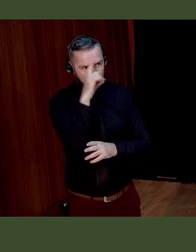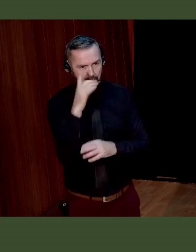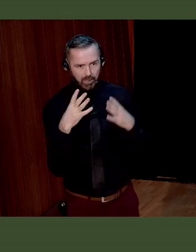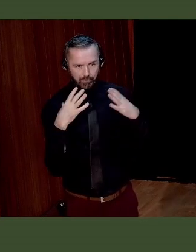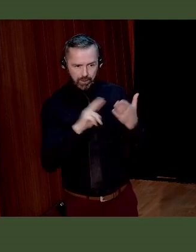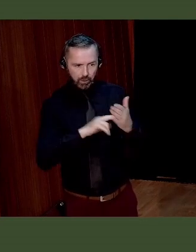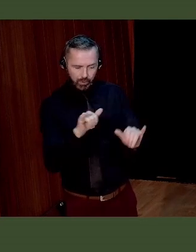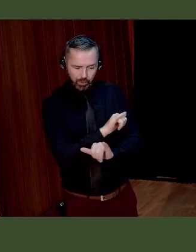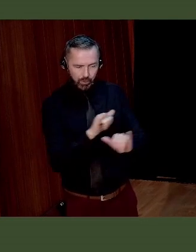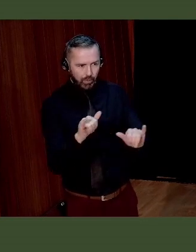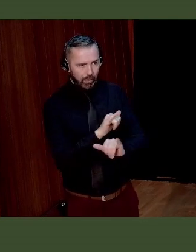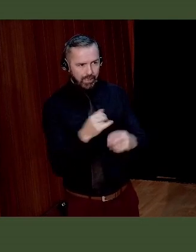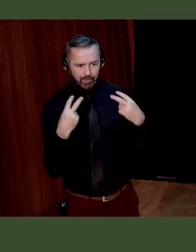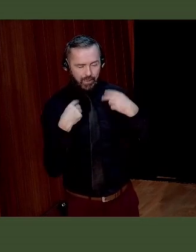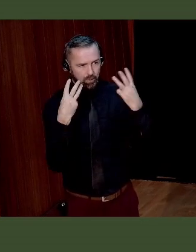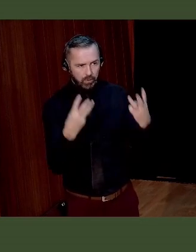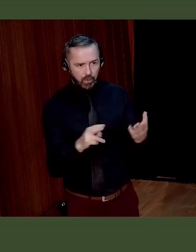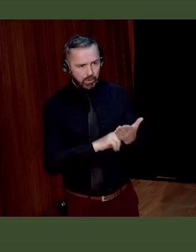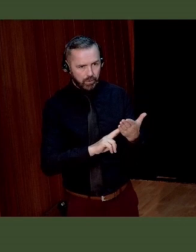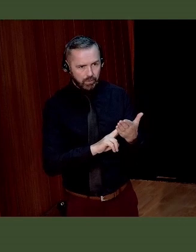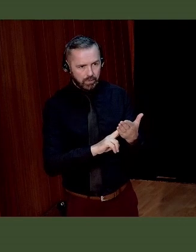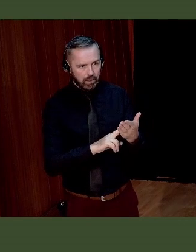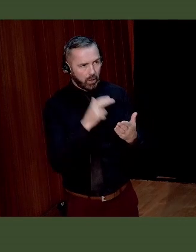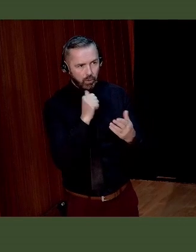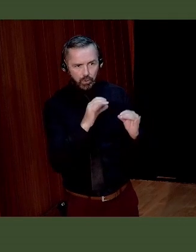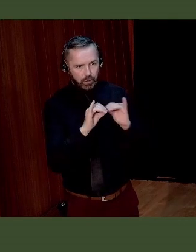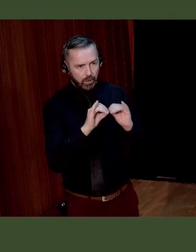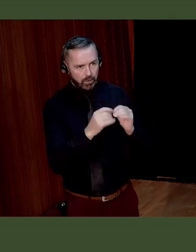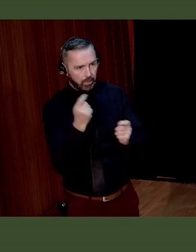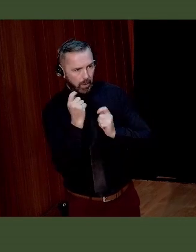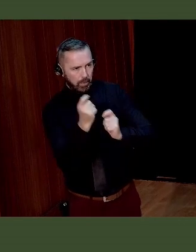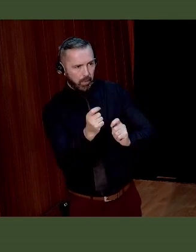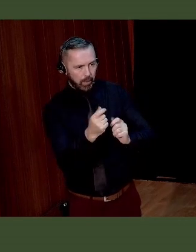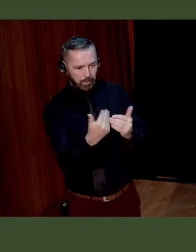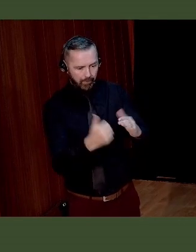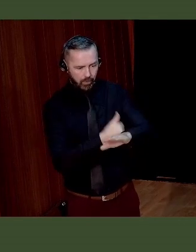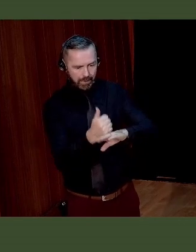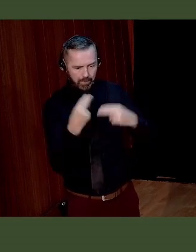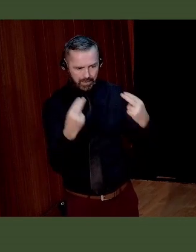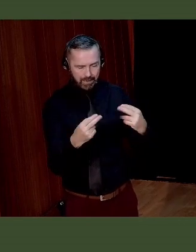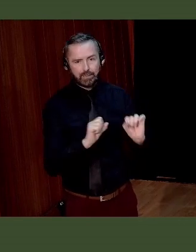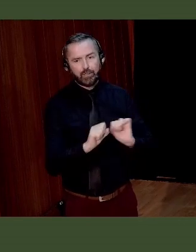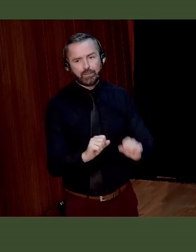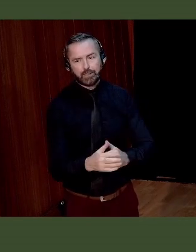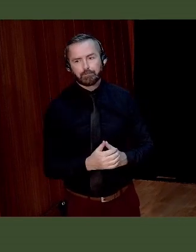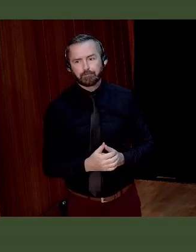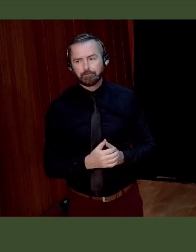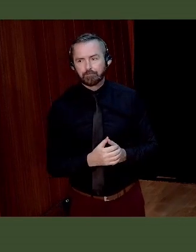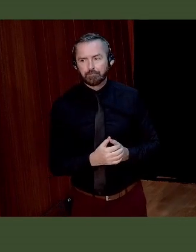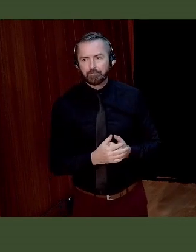be free to use whichever they prefer and that no interpreter be appointed until it is established there is a need for his services.